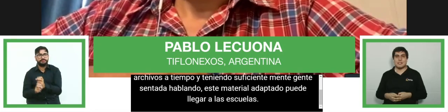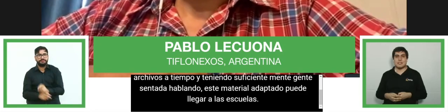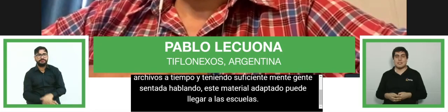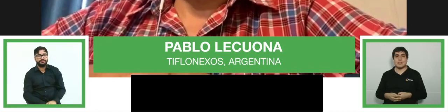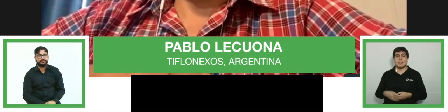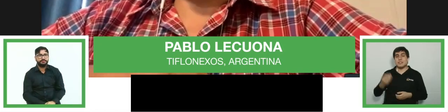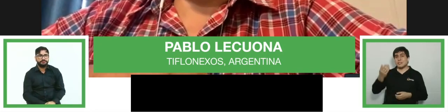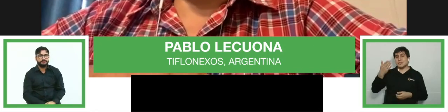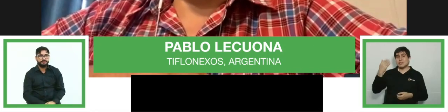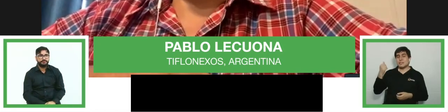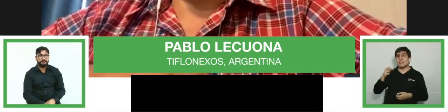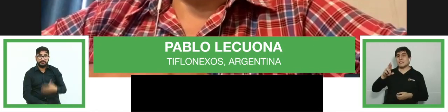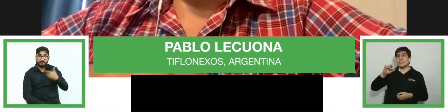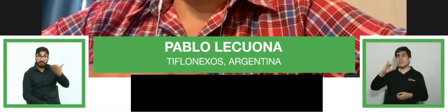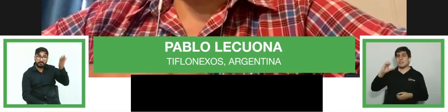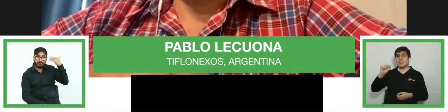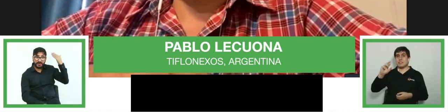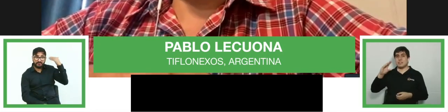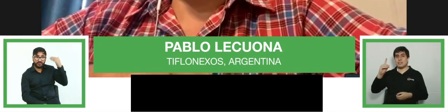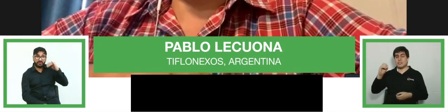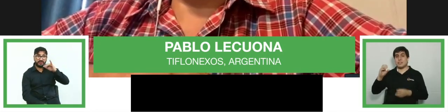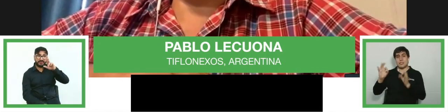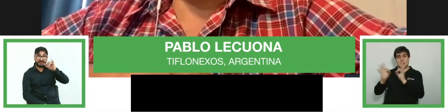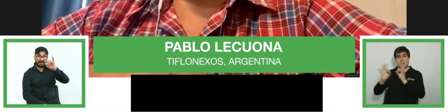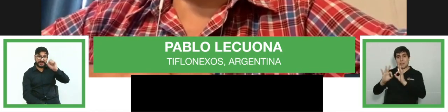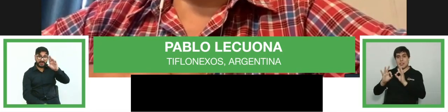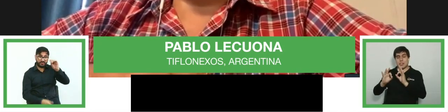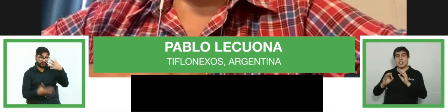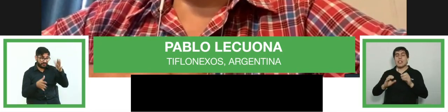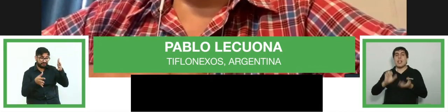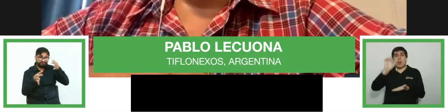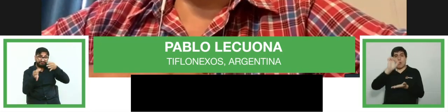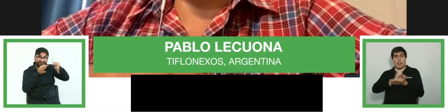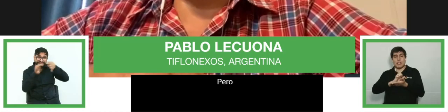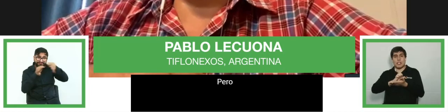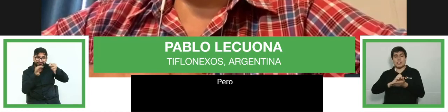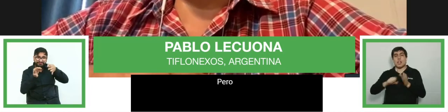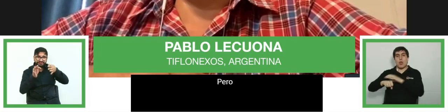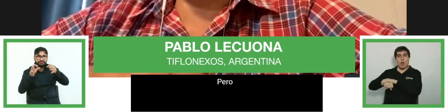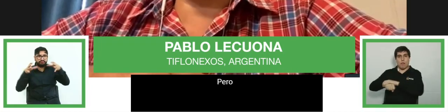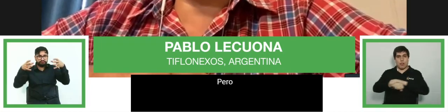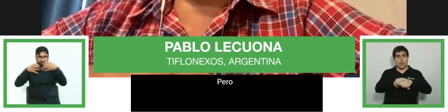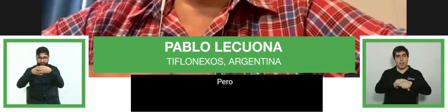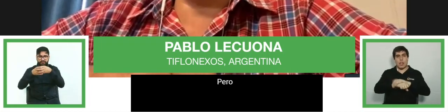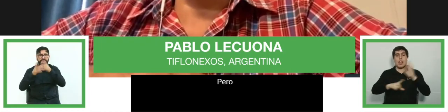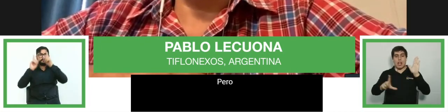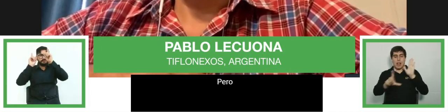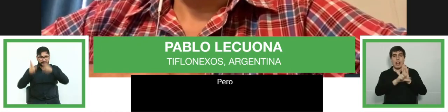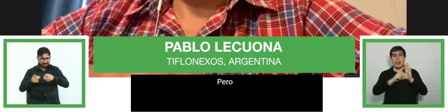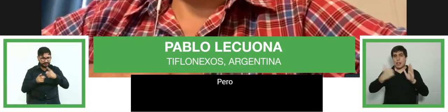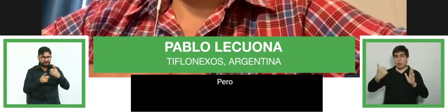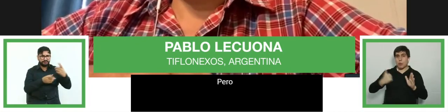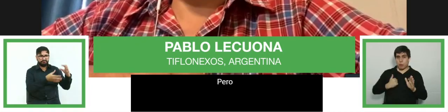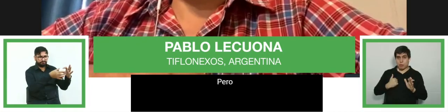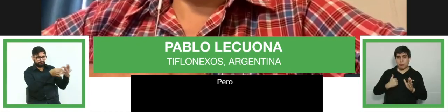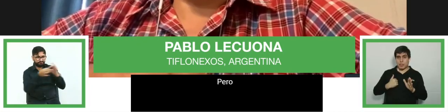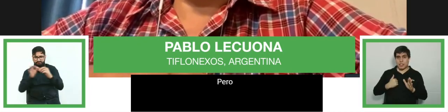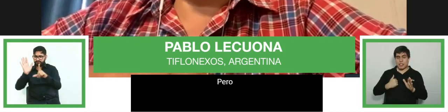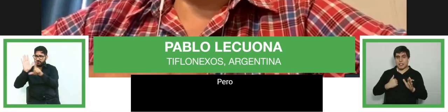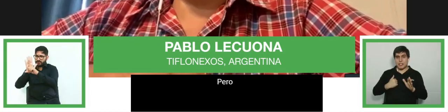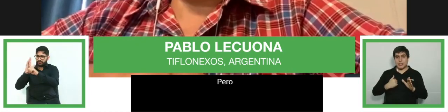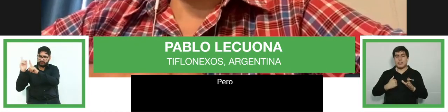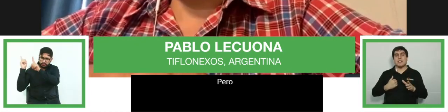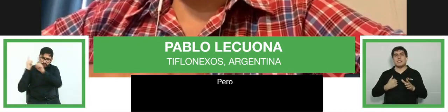are forced, they have mandatory commitments to include inclusion. There's not